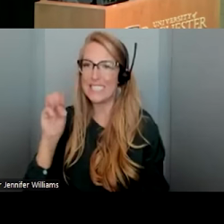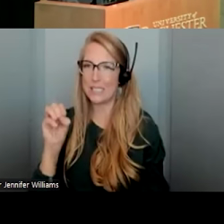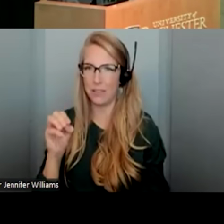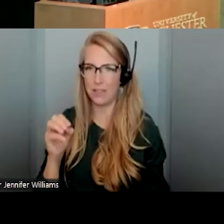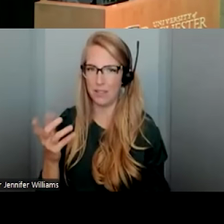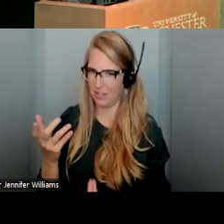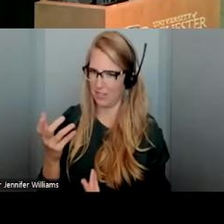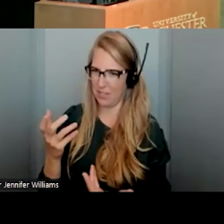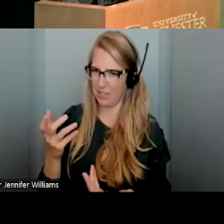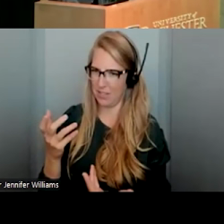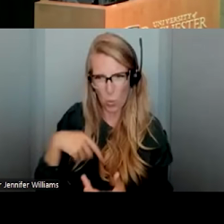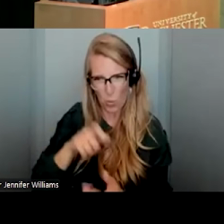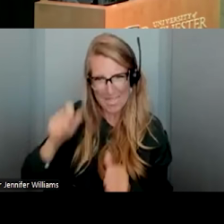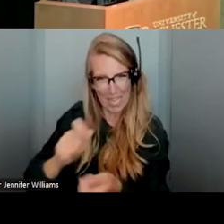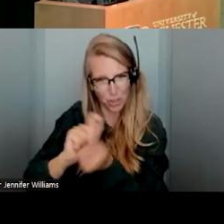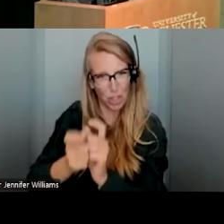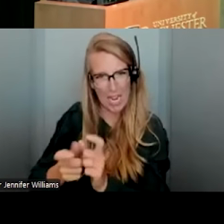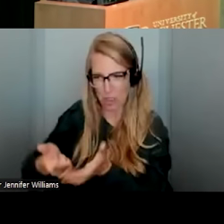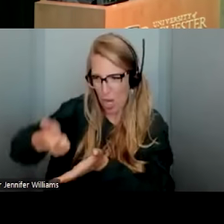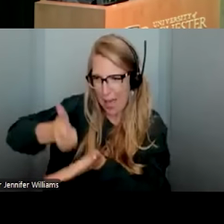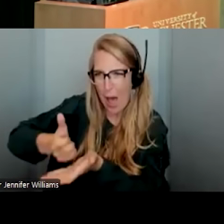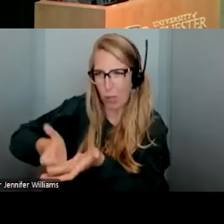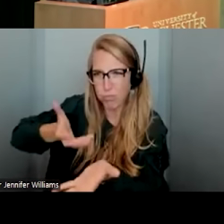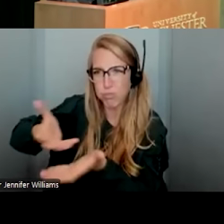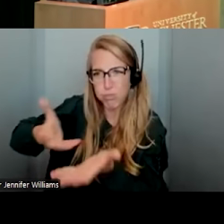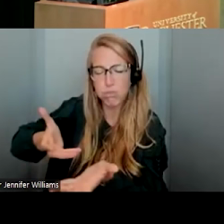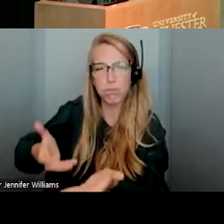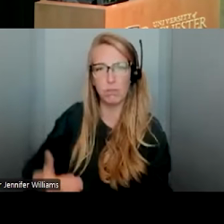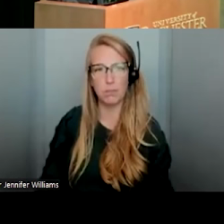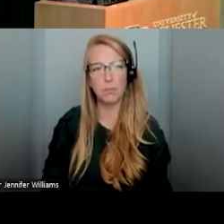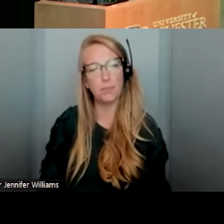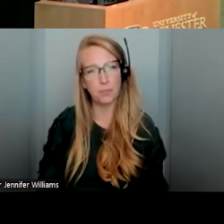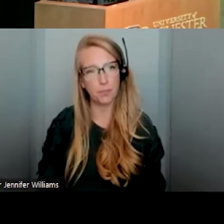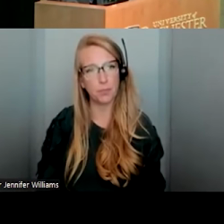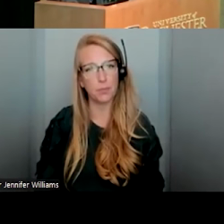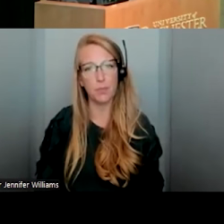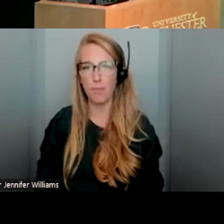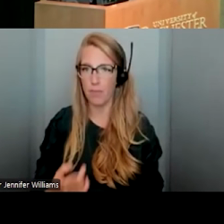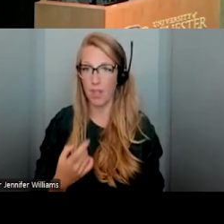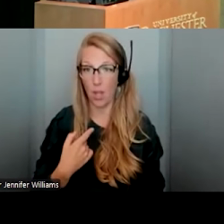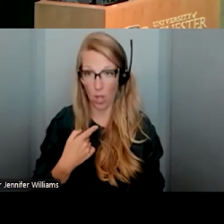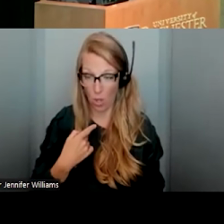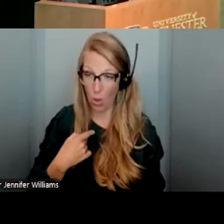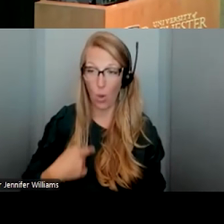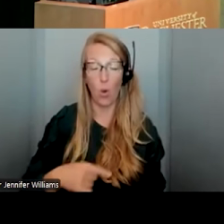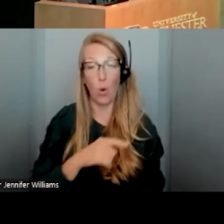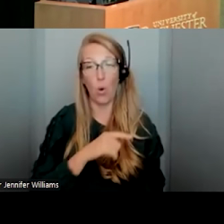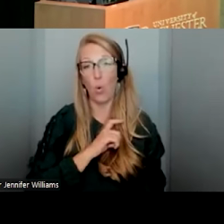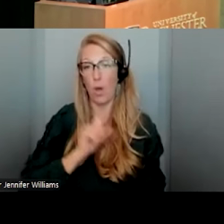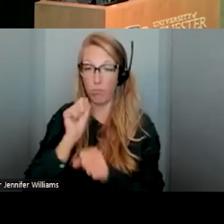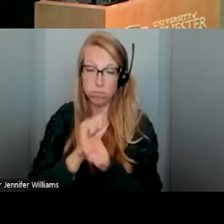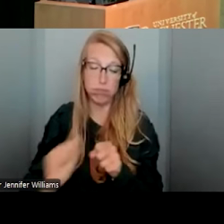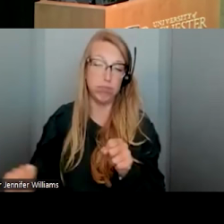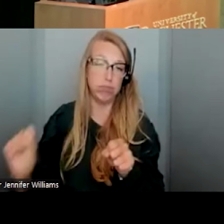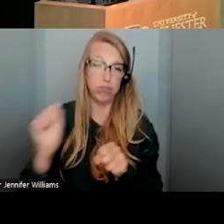them live longer and provide better services. We spend tremendous amount of time